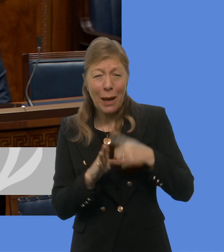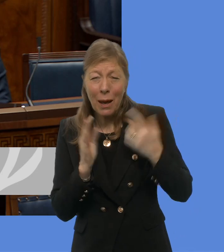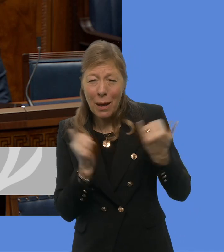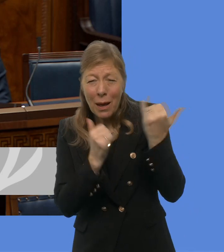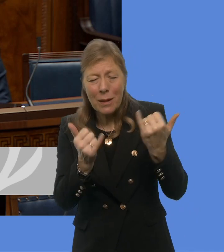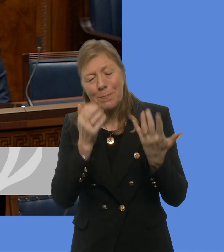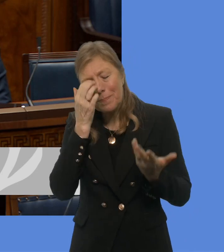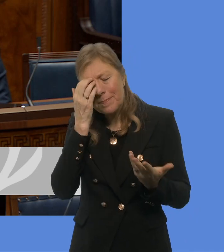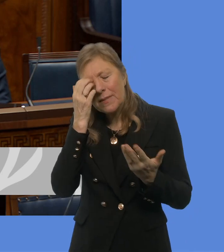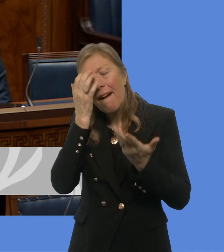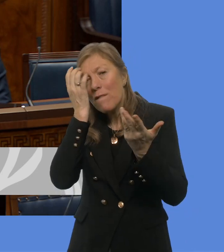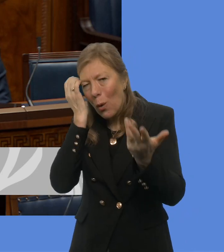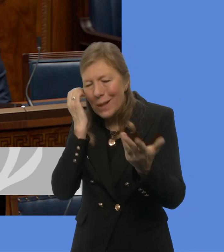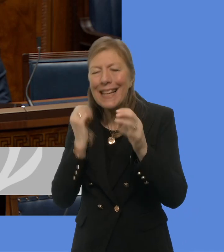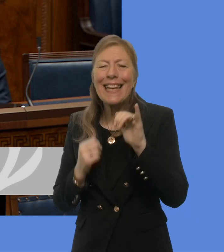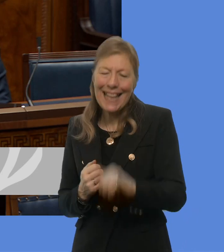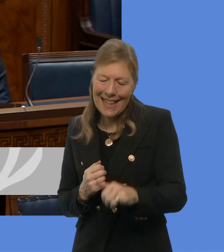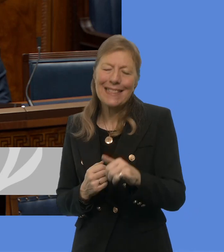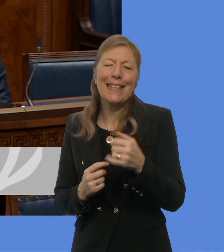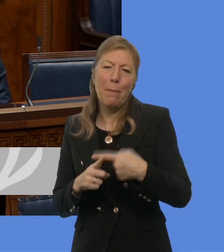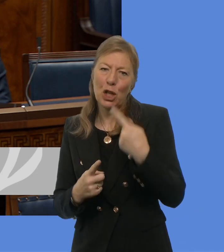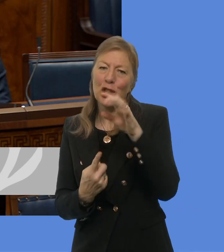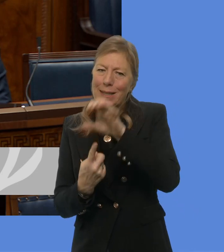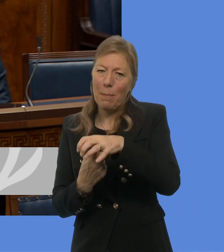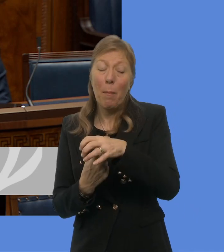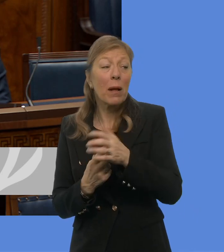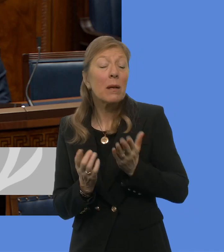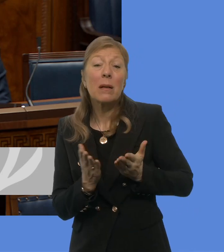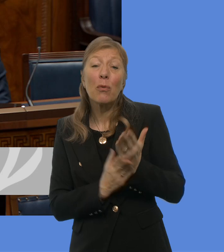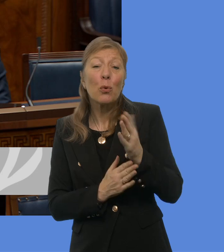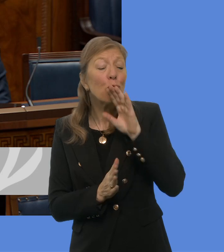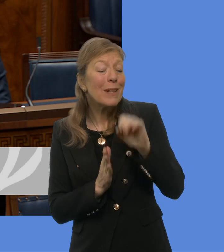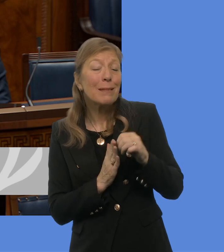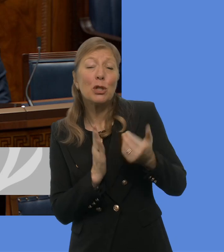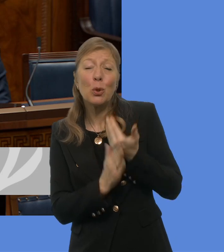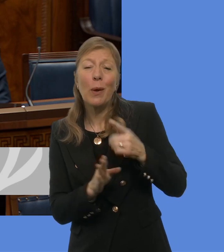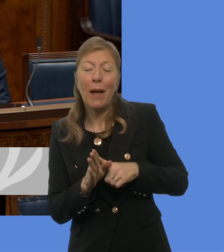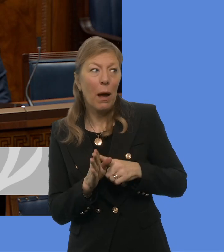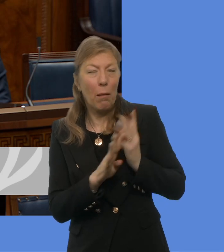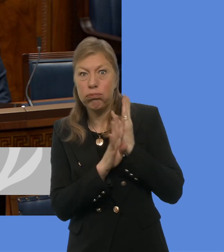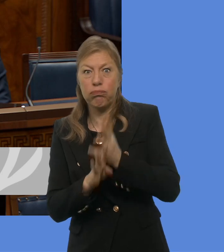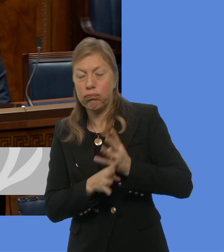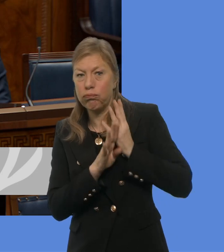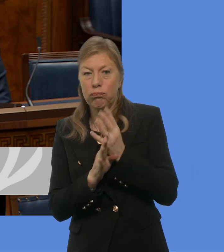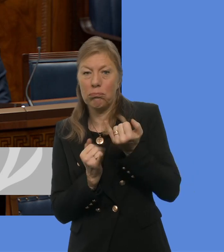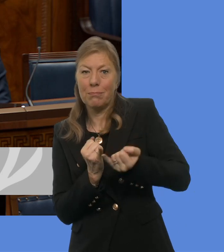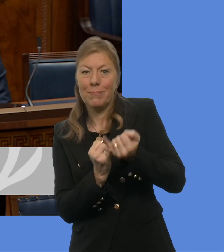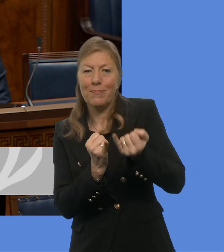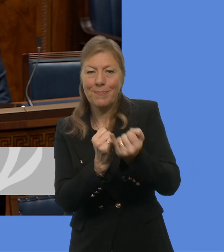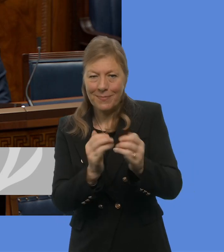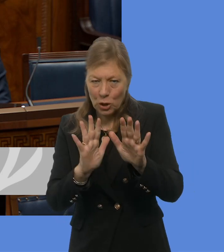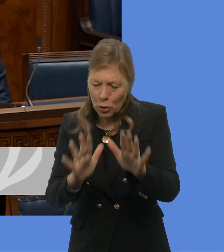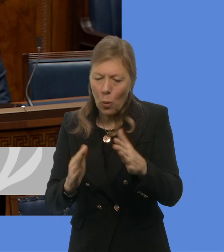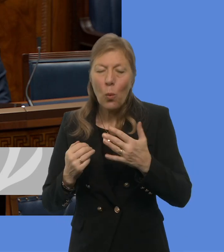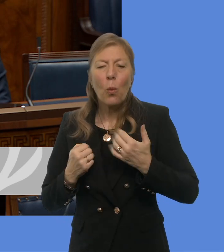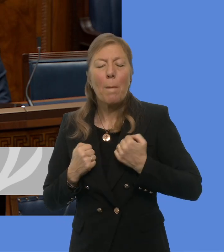increased pressures over the festive period. That's why my department asked the trusts and the ambulance service to develop improved plans to maximise